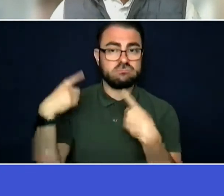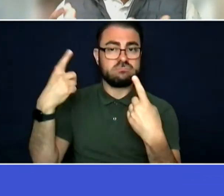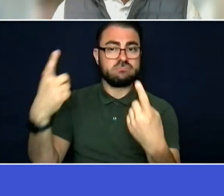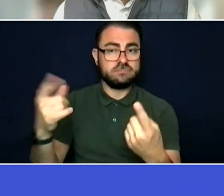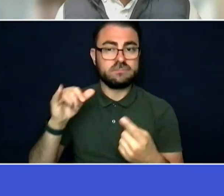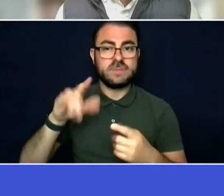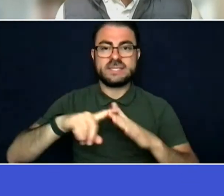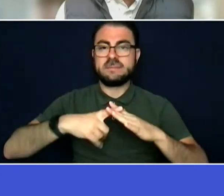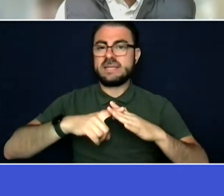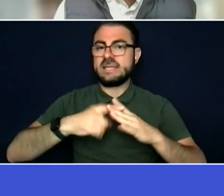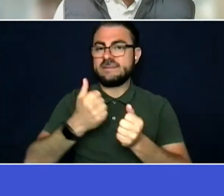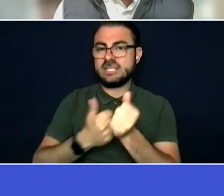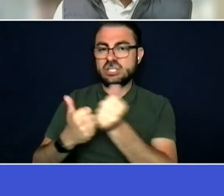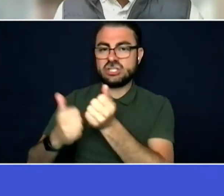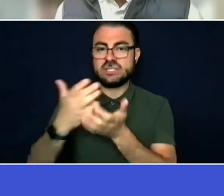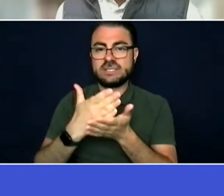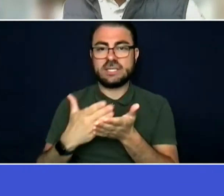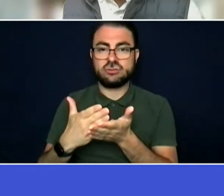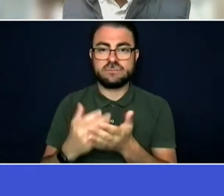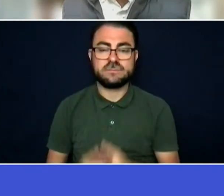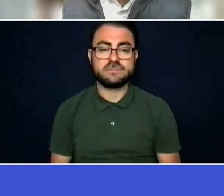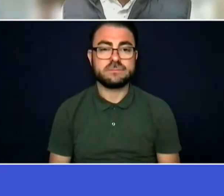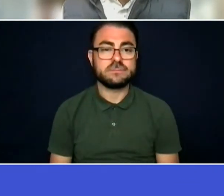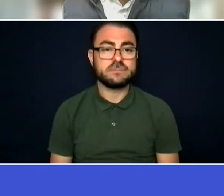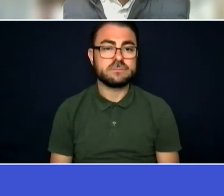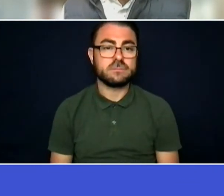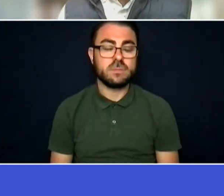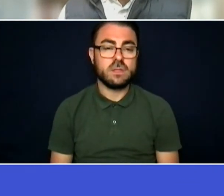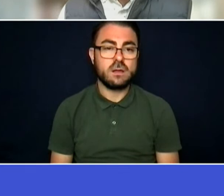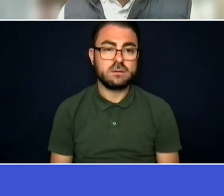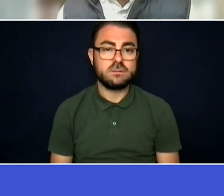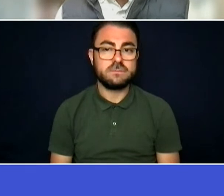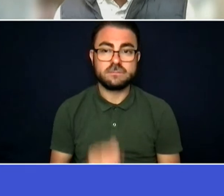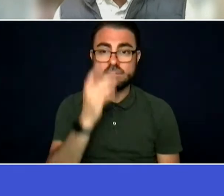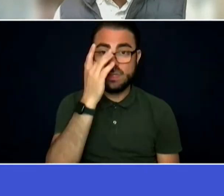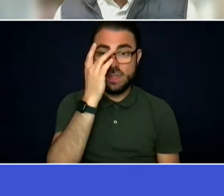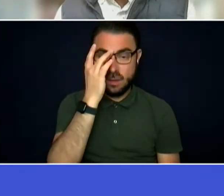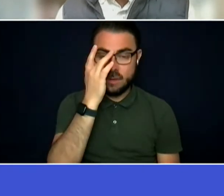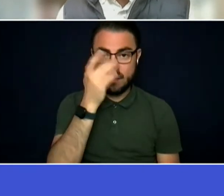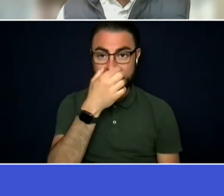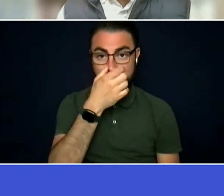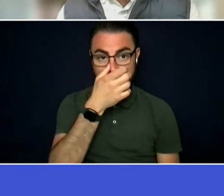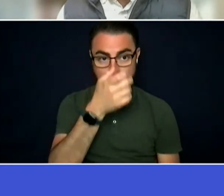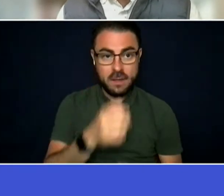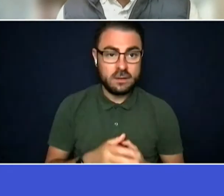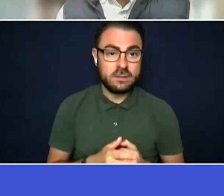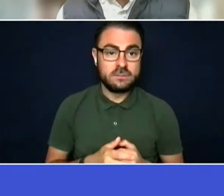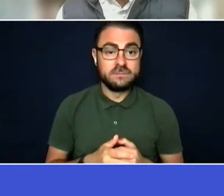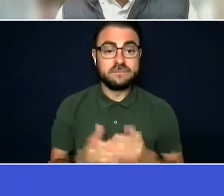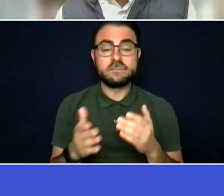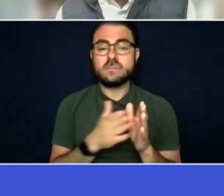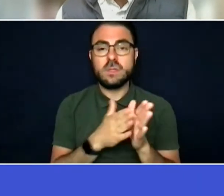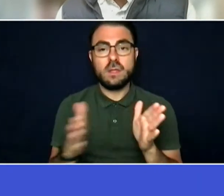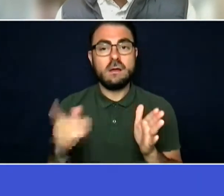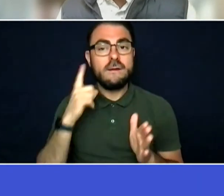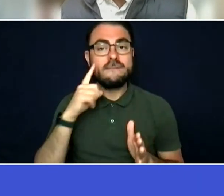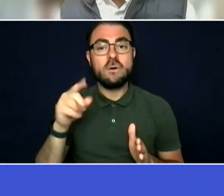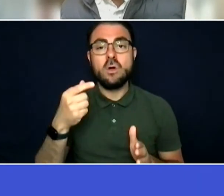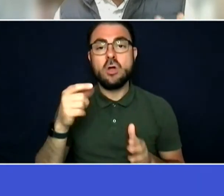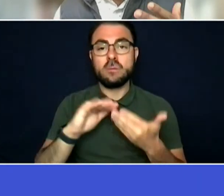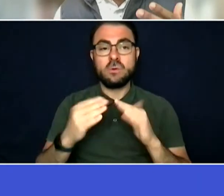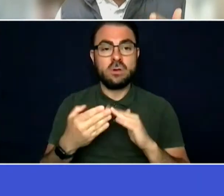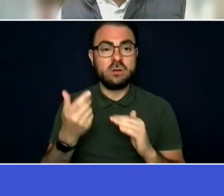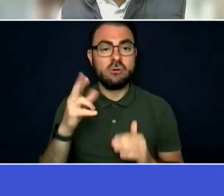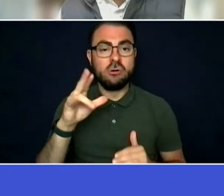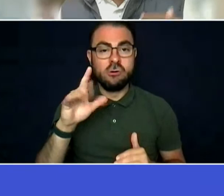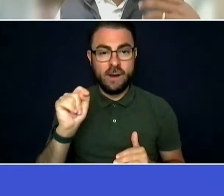sections. And so subsequent and following a description for the community responsive grant allocation for each